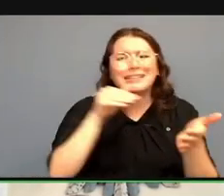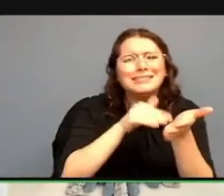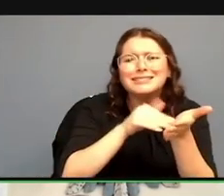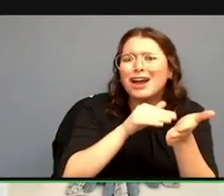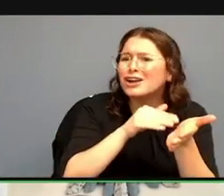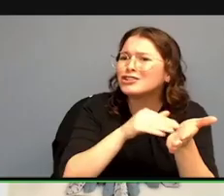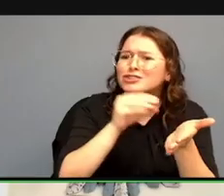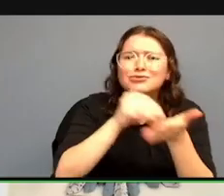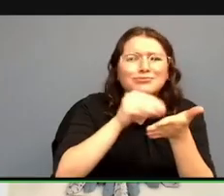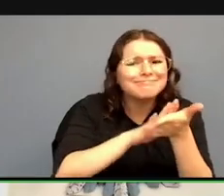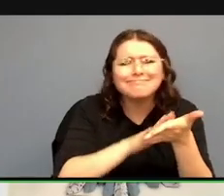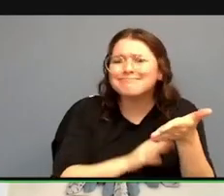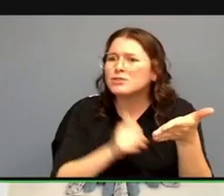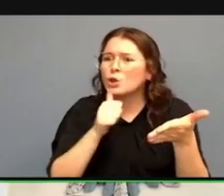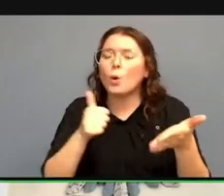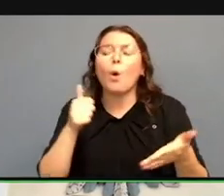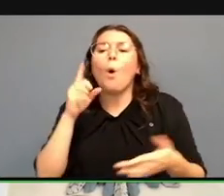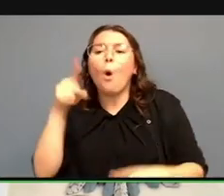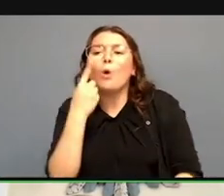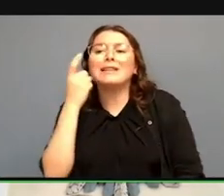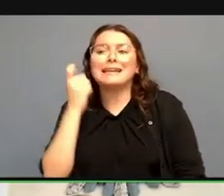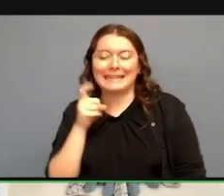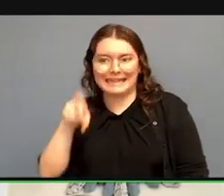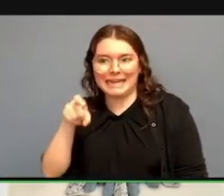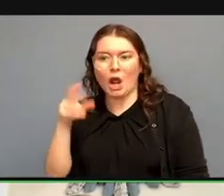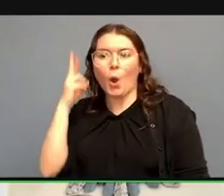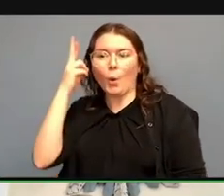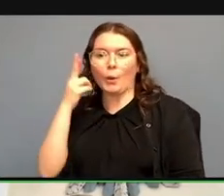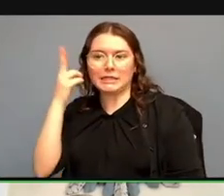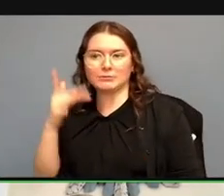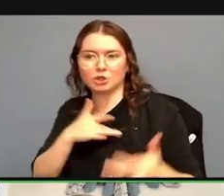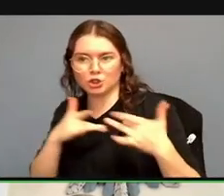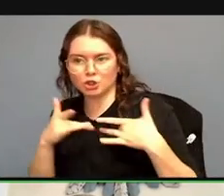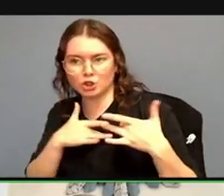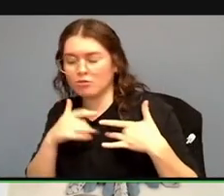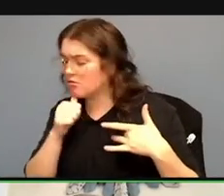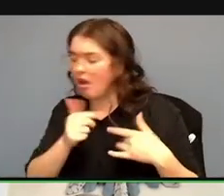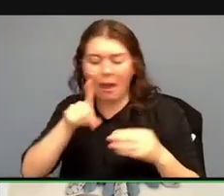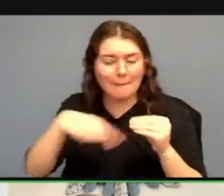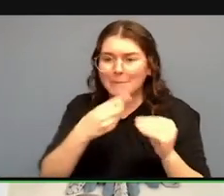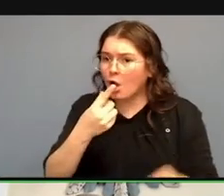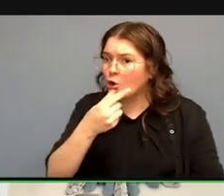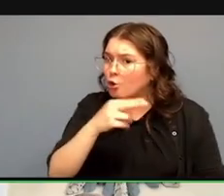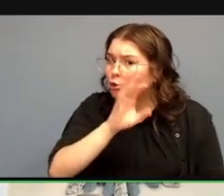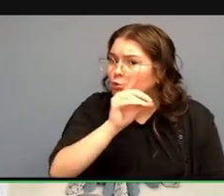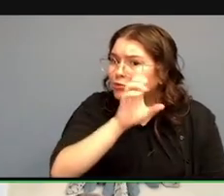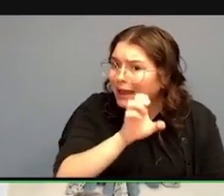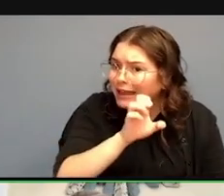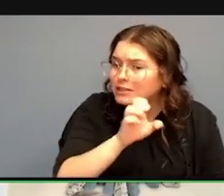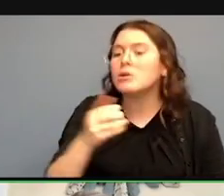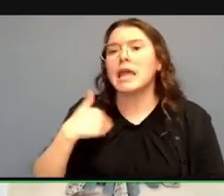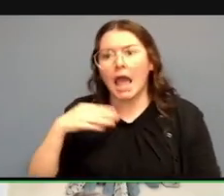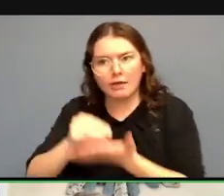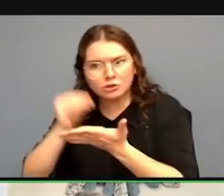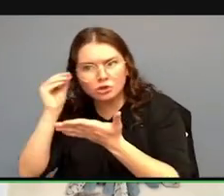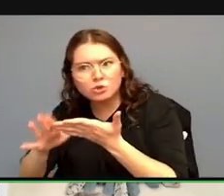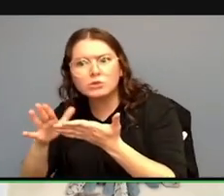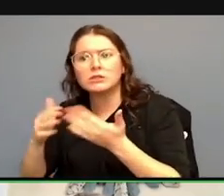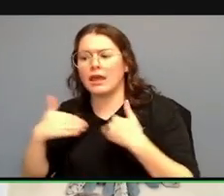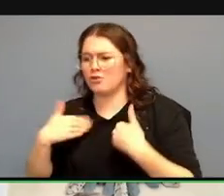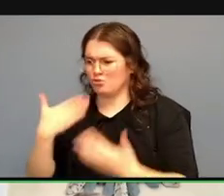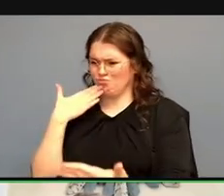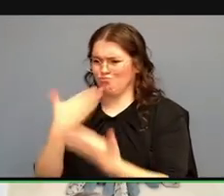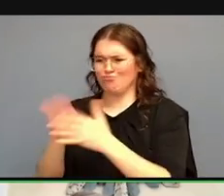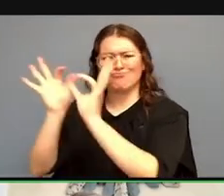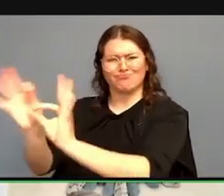a reasonable concern. It's not just about grades either. We have students who have very, very good